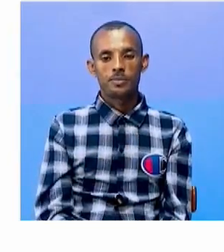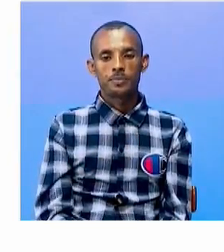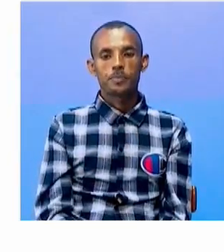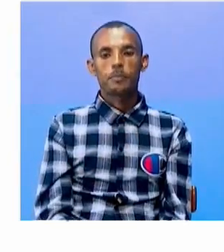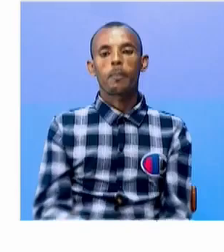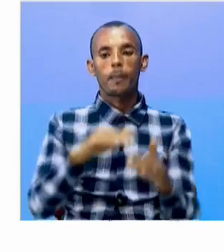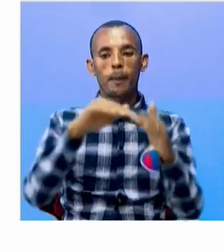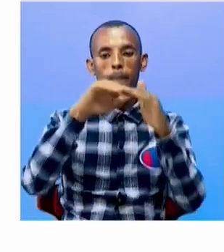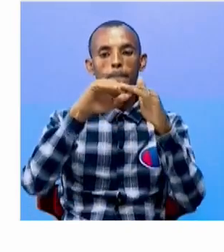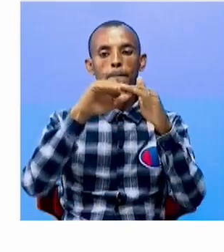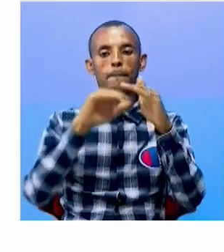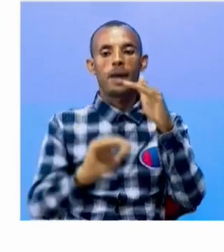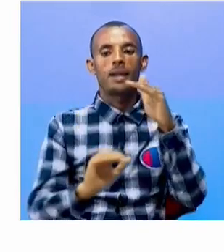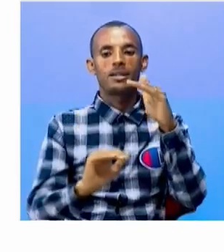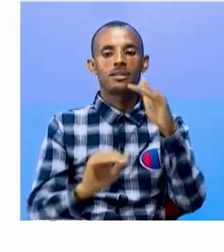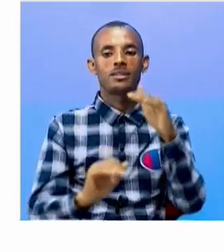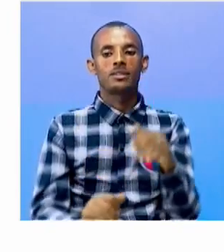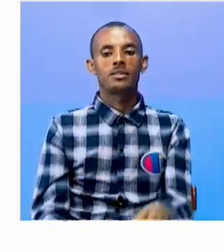minus